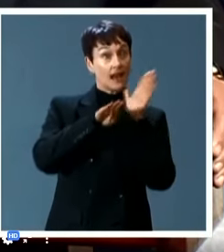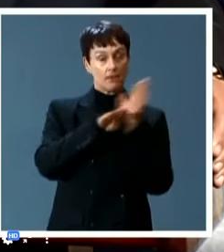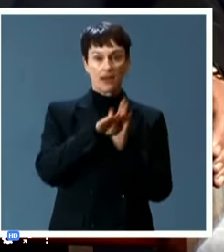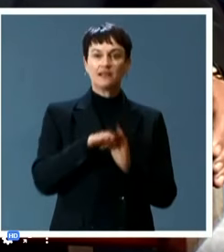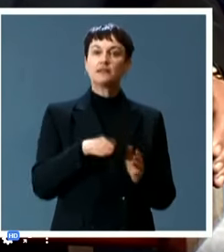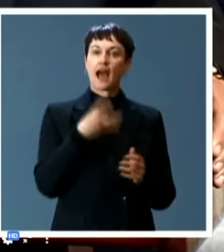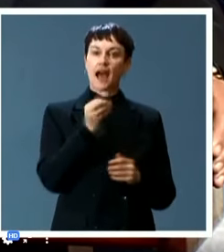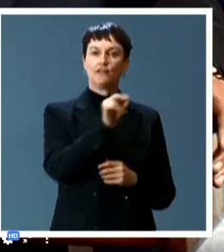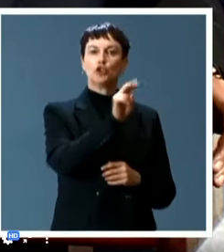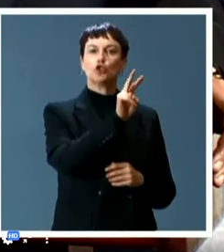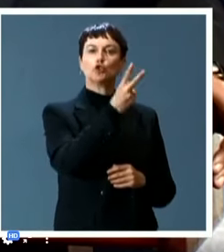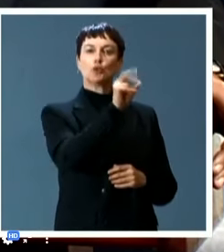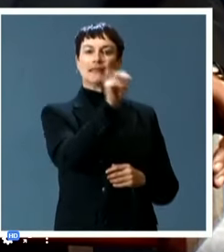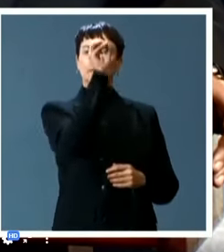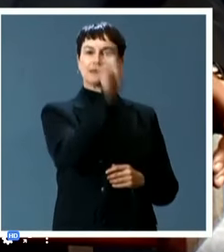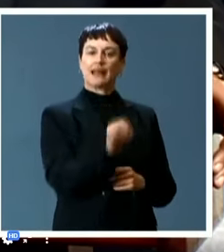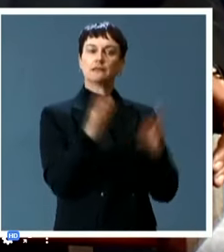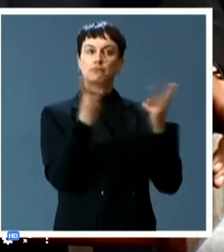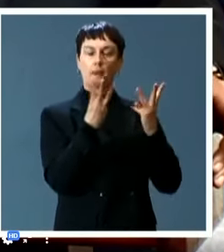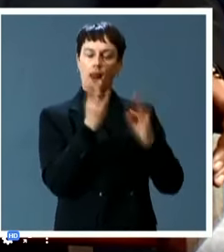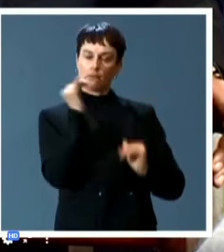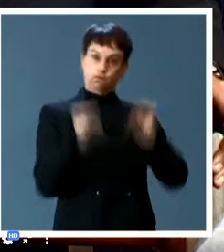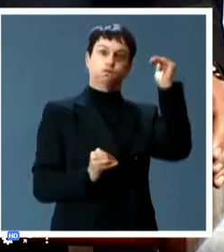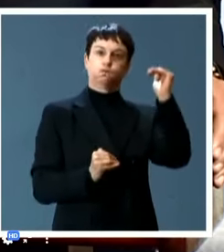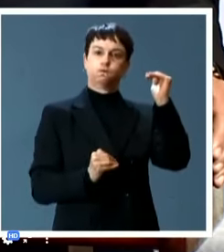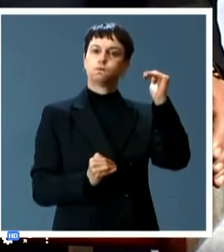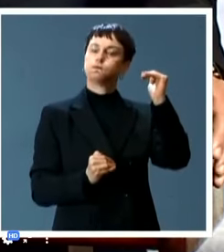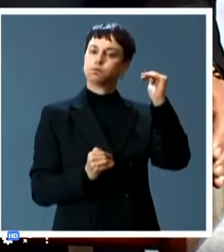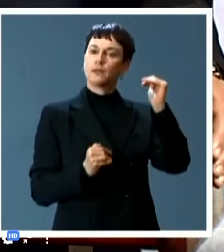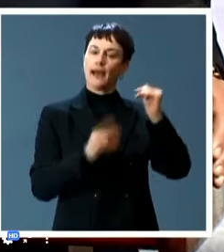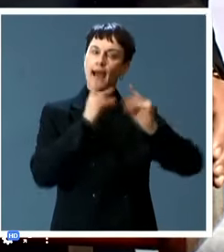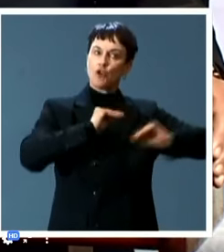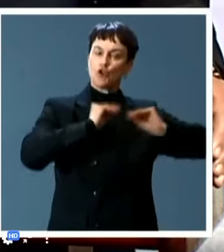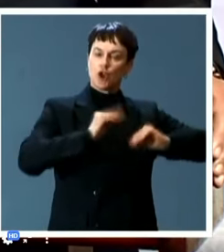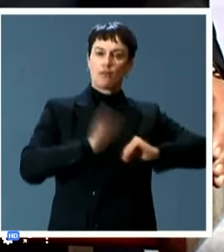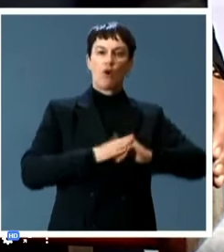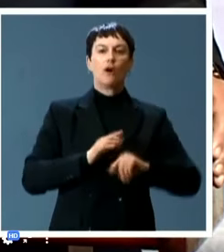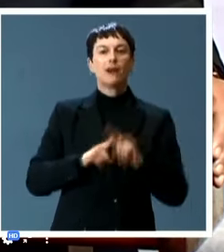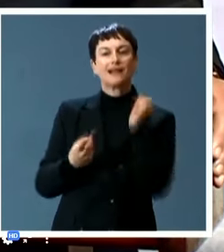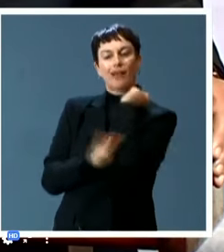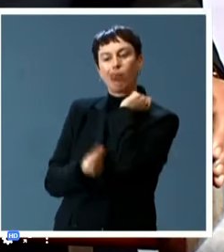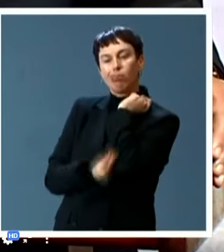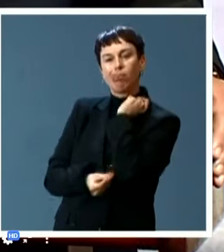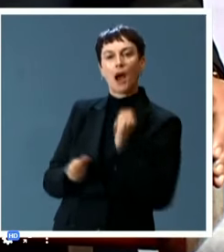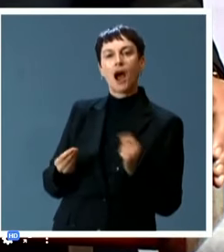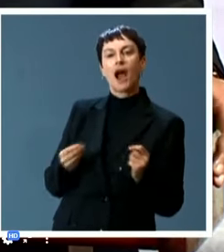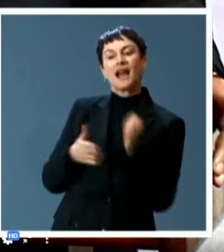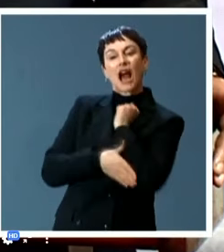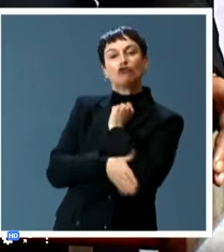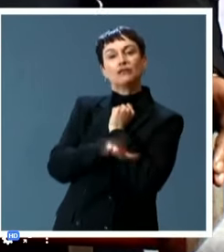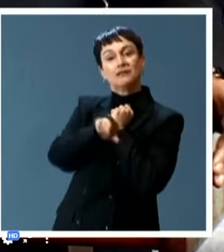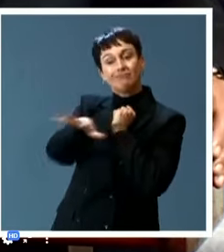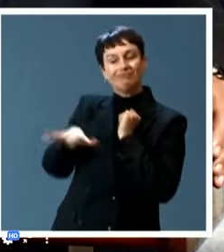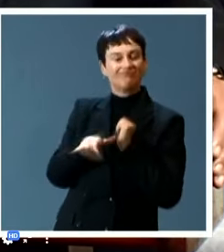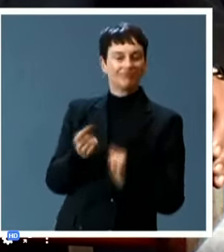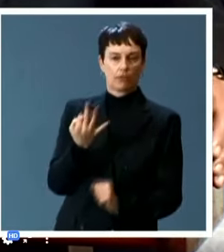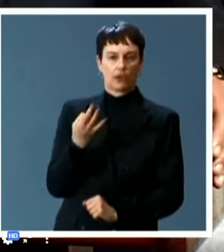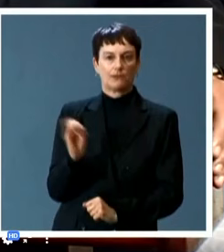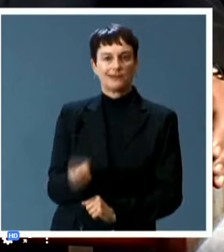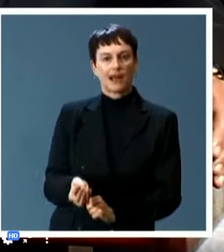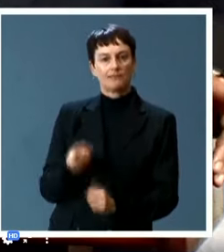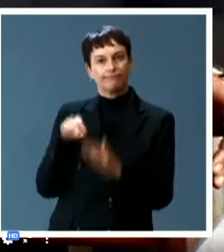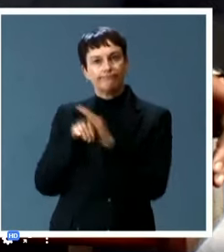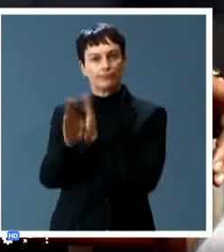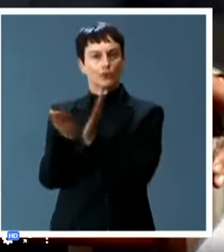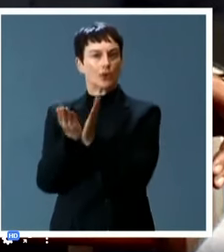education. In low human development countries, that figure is 3%. Even more shocking,